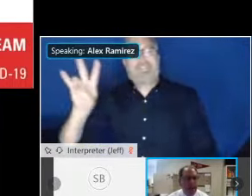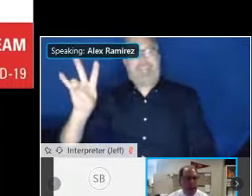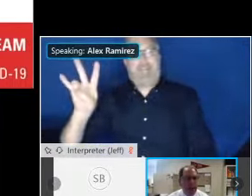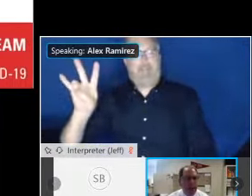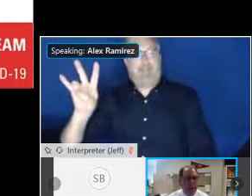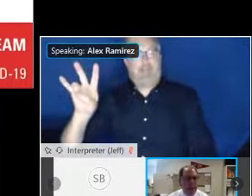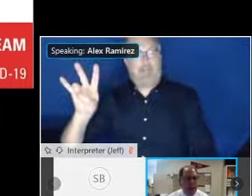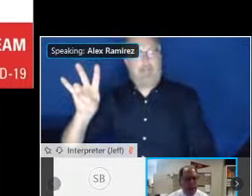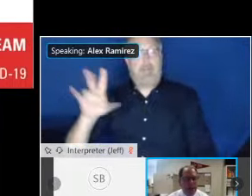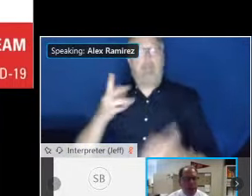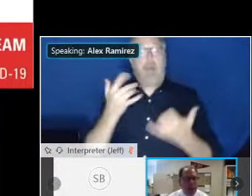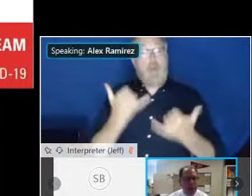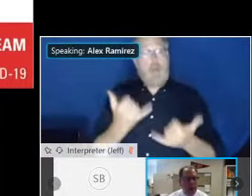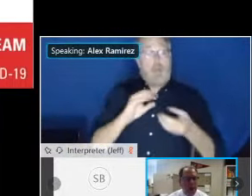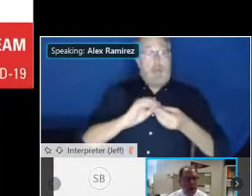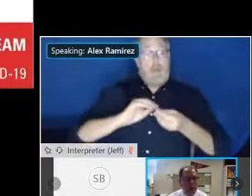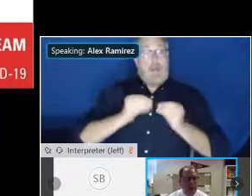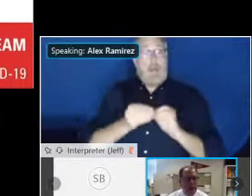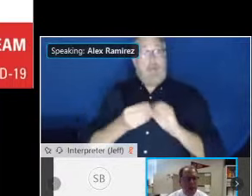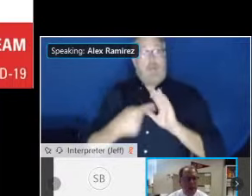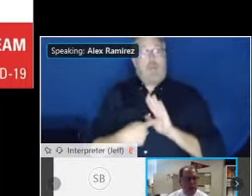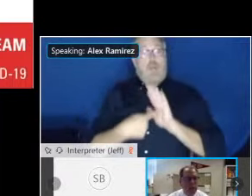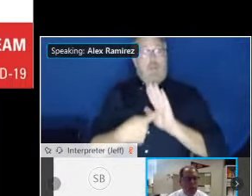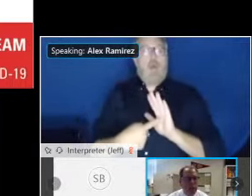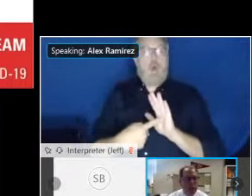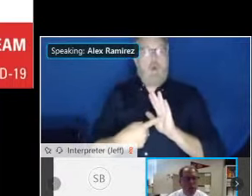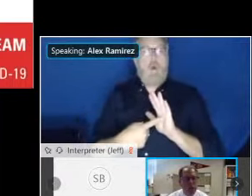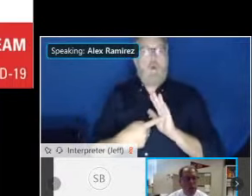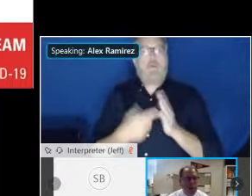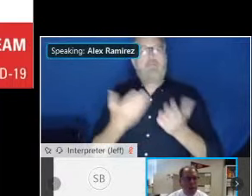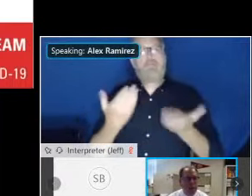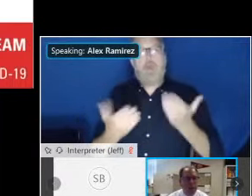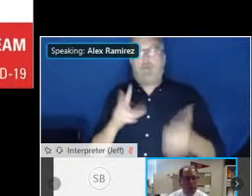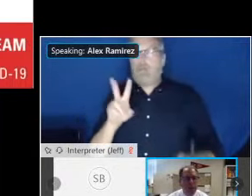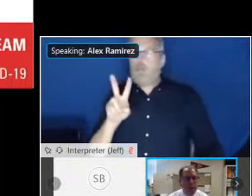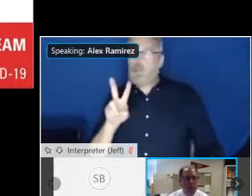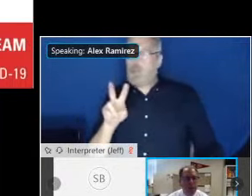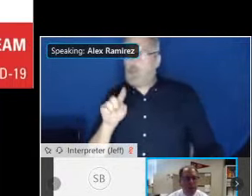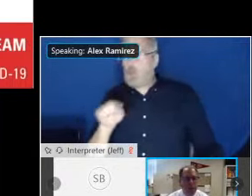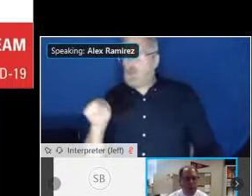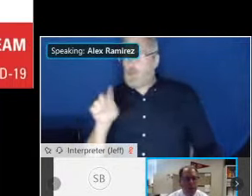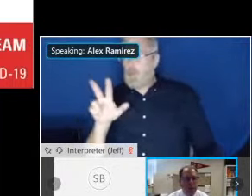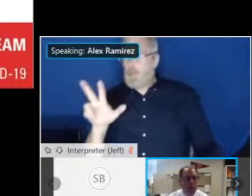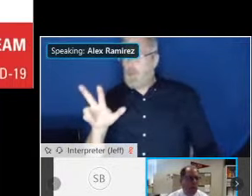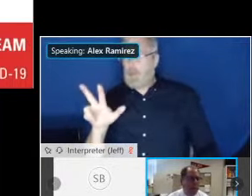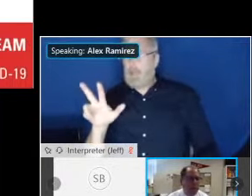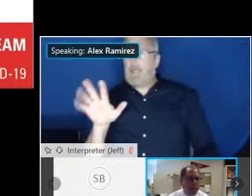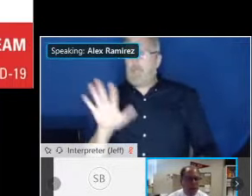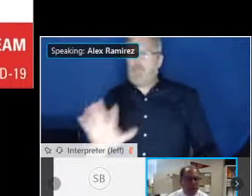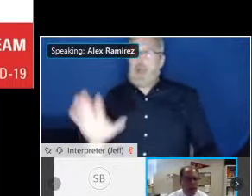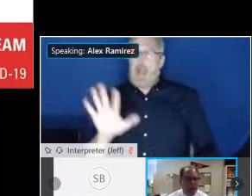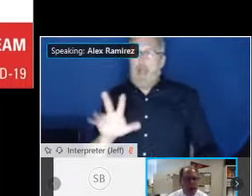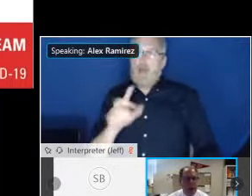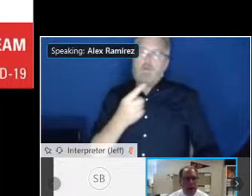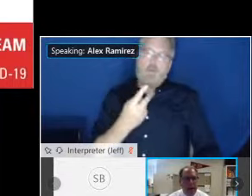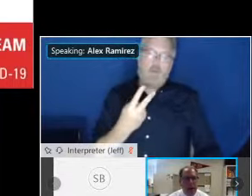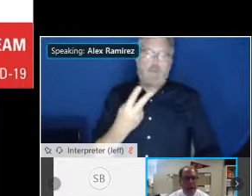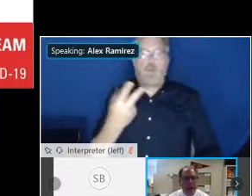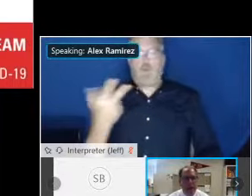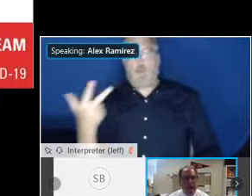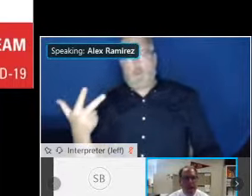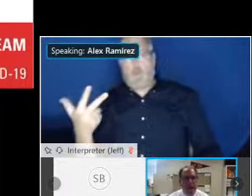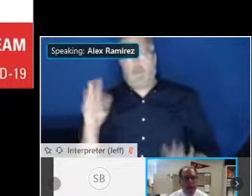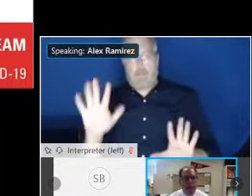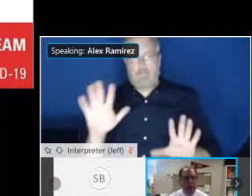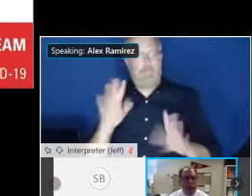whereas current data suggests that it's actually probably closer to 2 to 3, somewhere between 2 to 3. What does that mean?